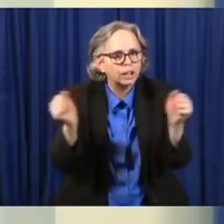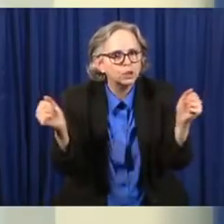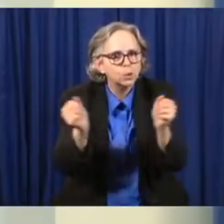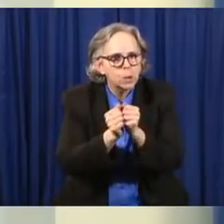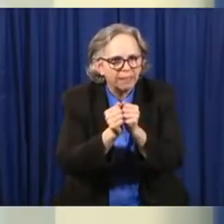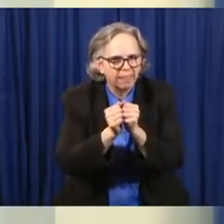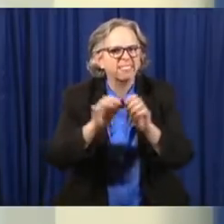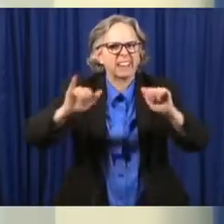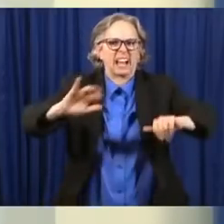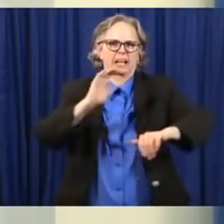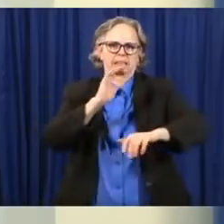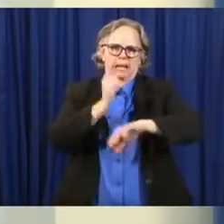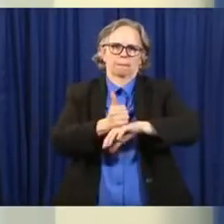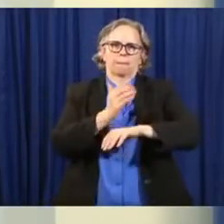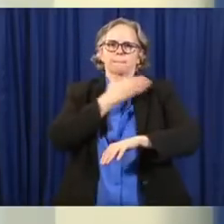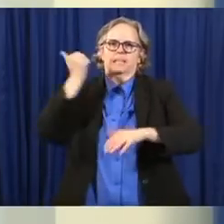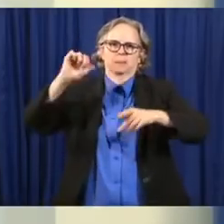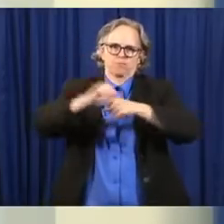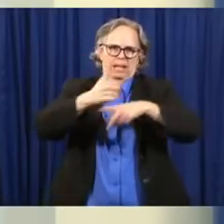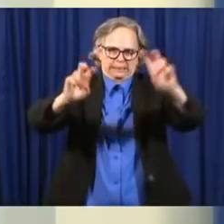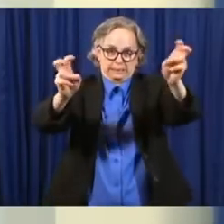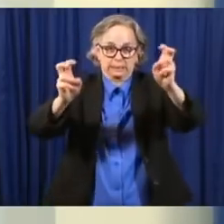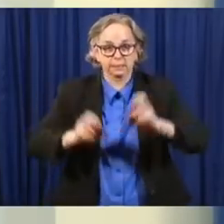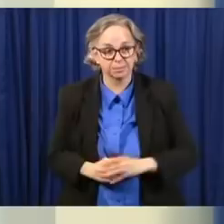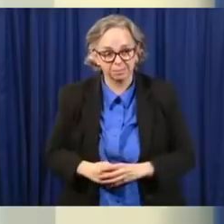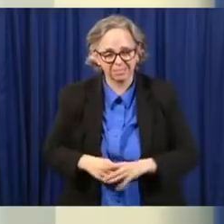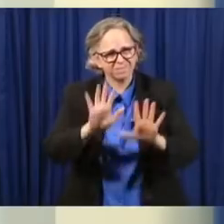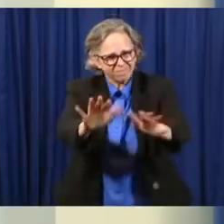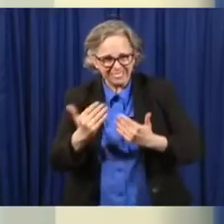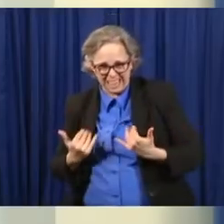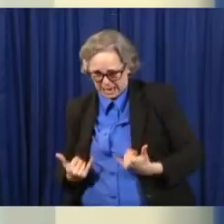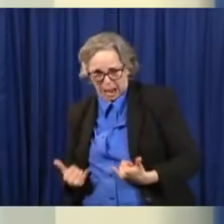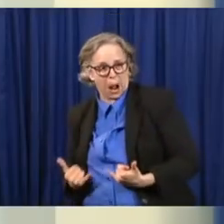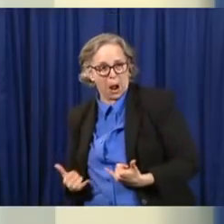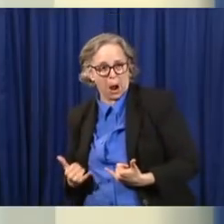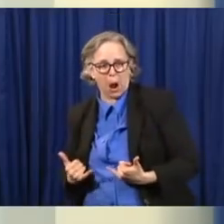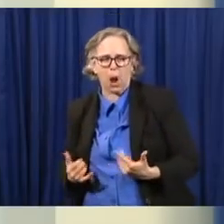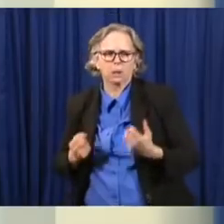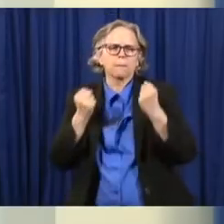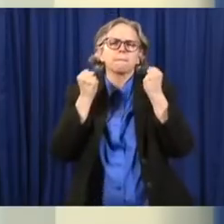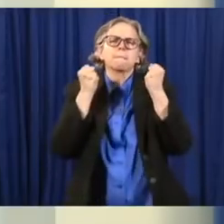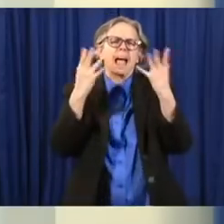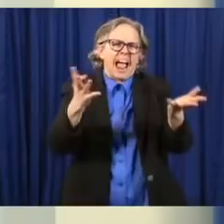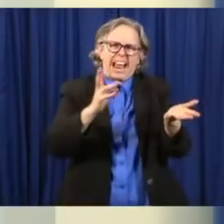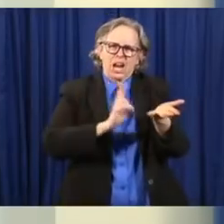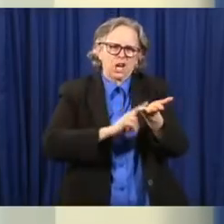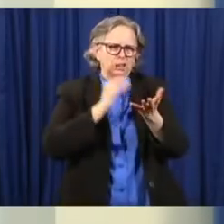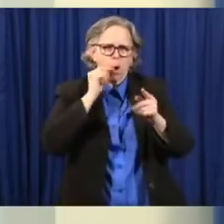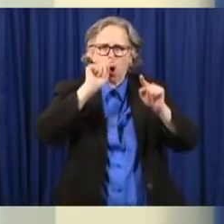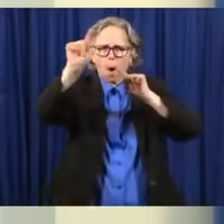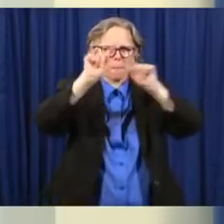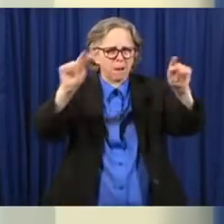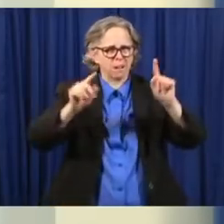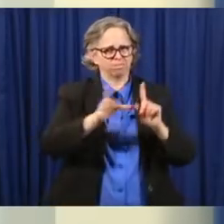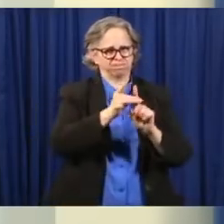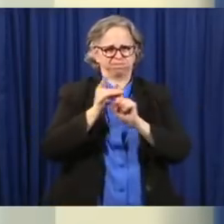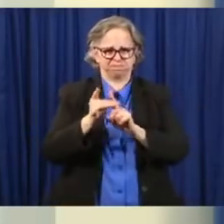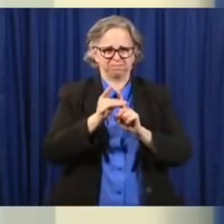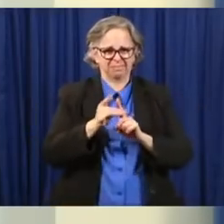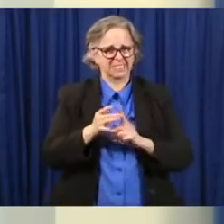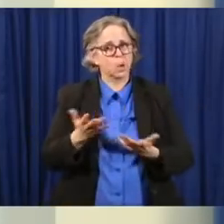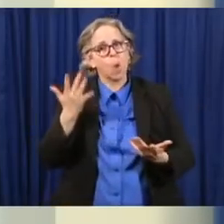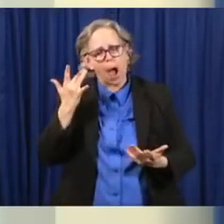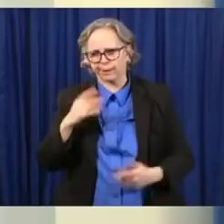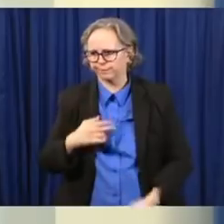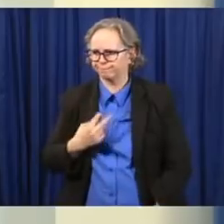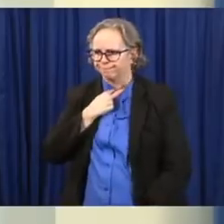case, unfortunately, there's so many of them, and there's not enough tests. So we have a CDC-based protocol where